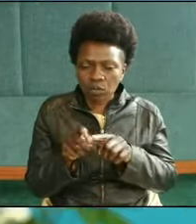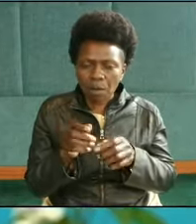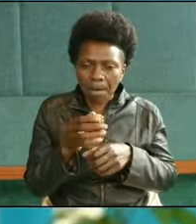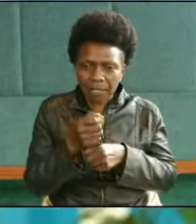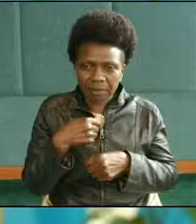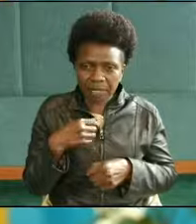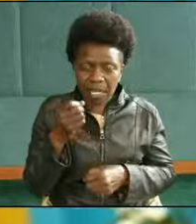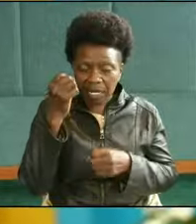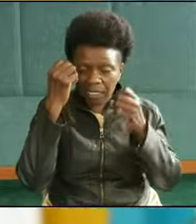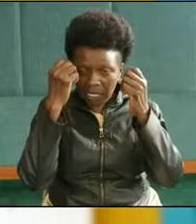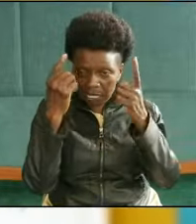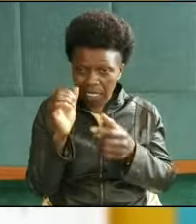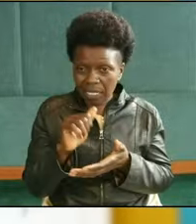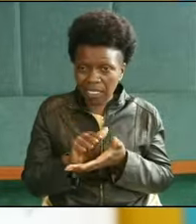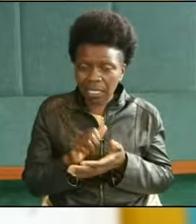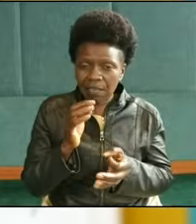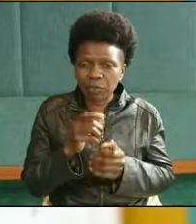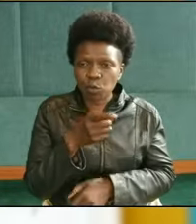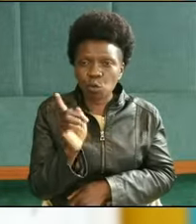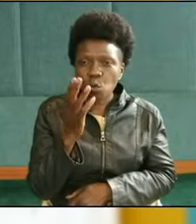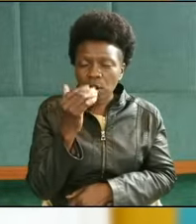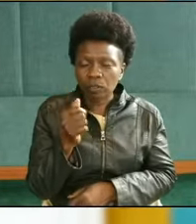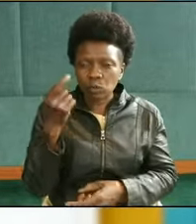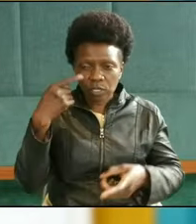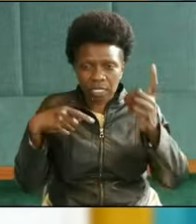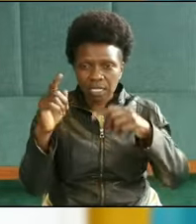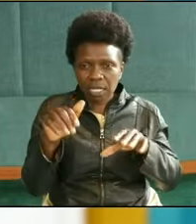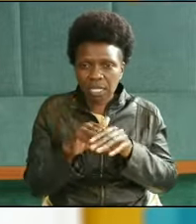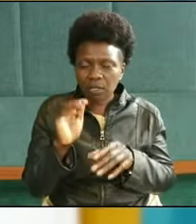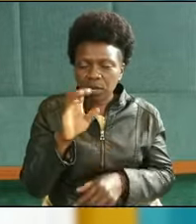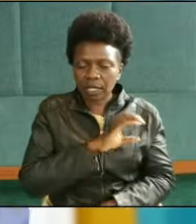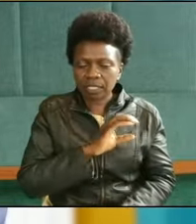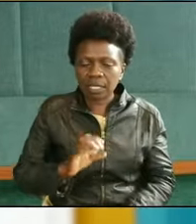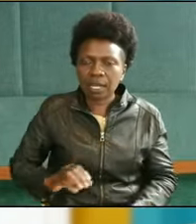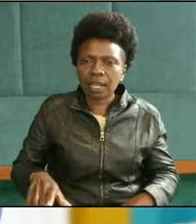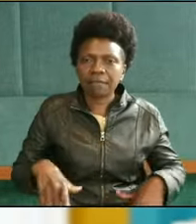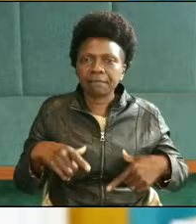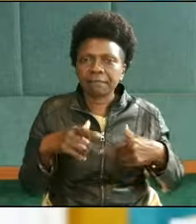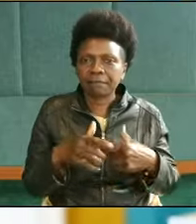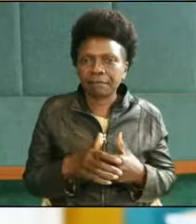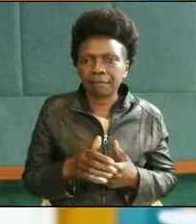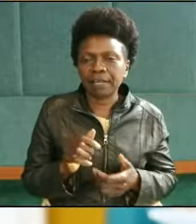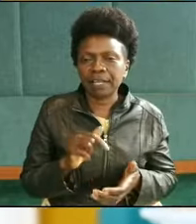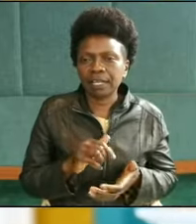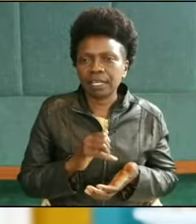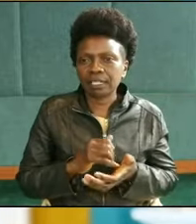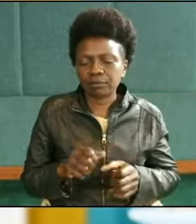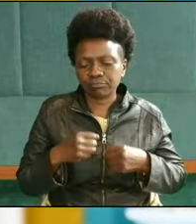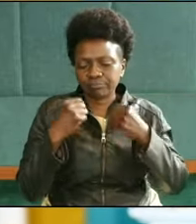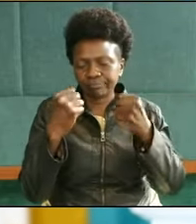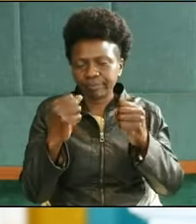understand that if you want to succeed in your Christian life, it is not